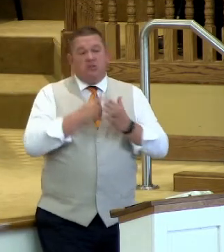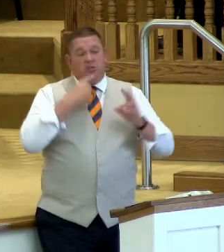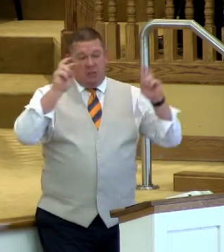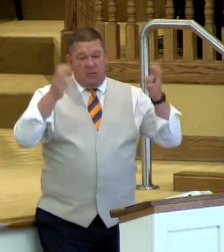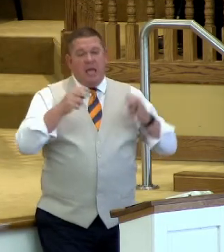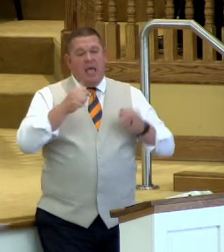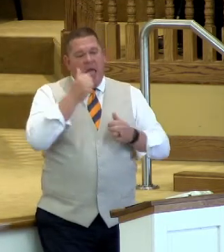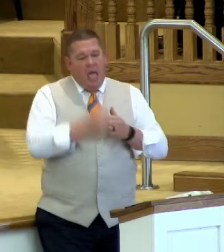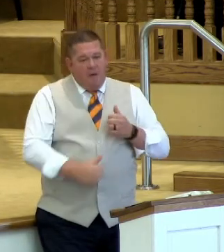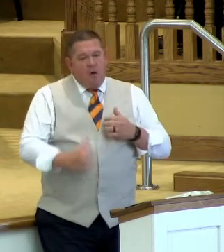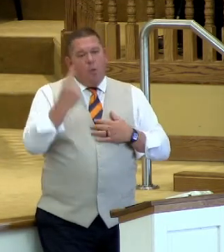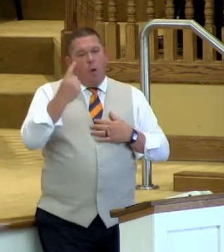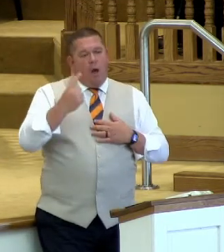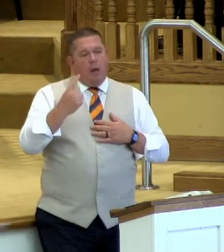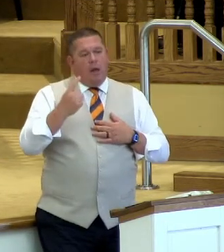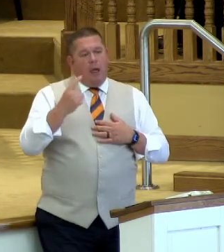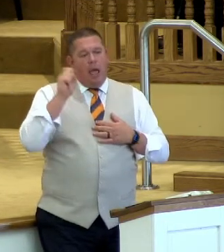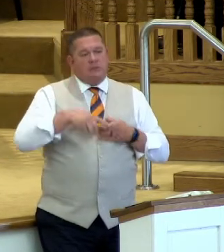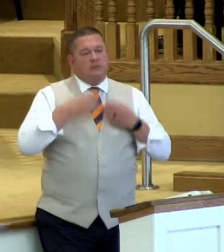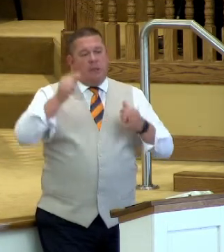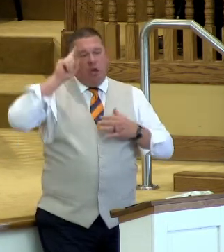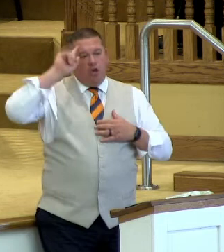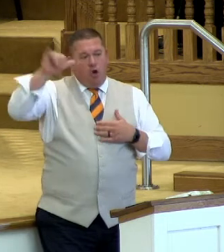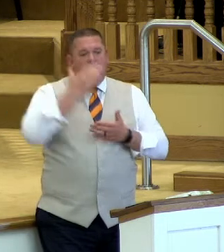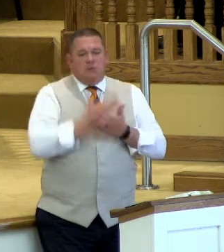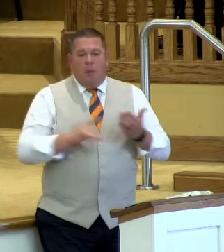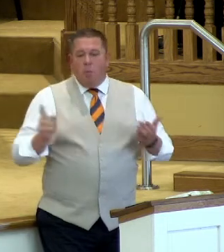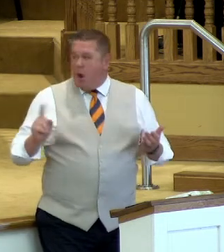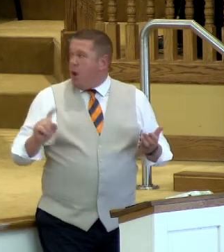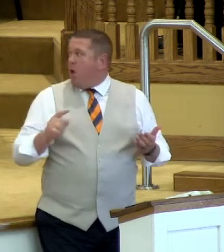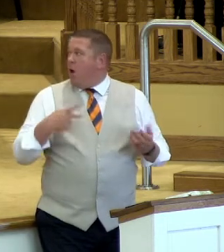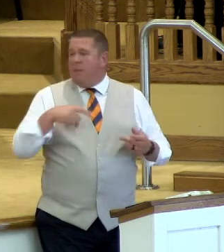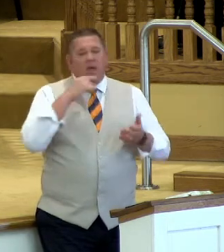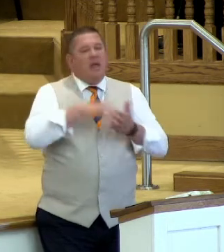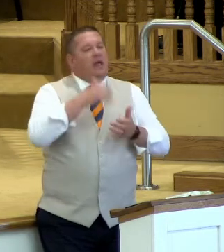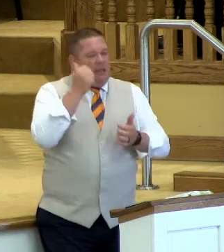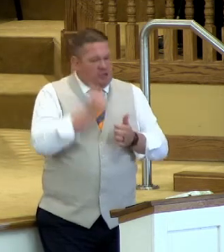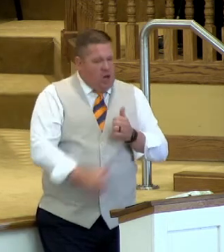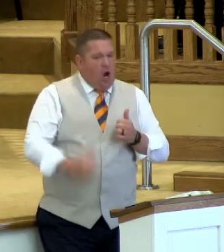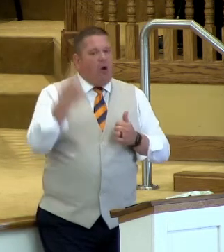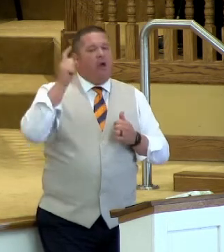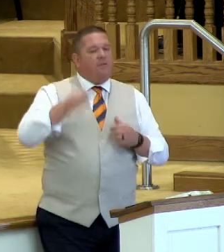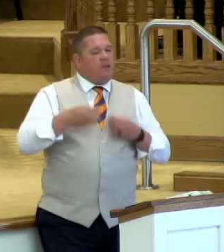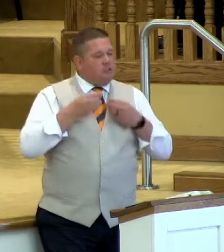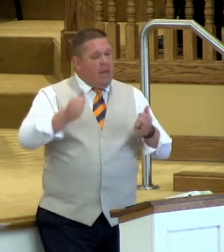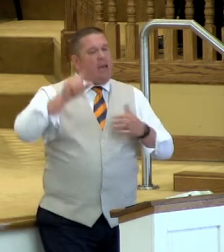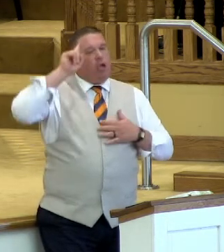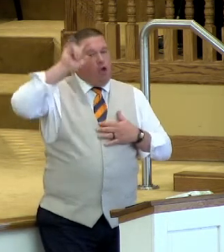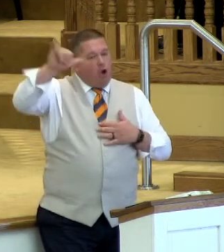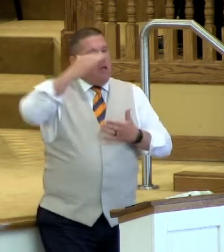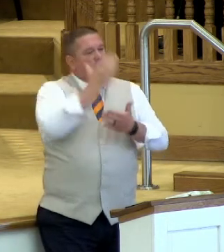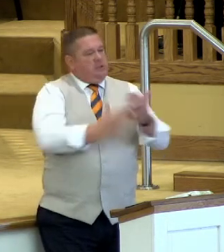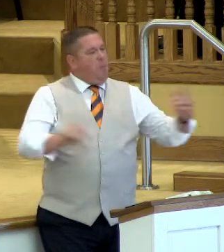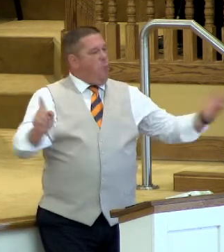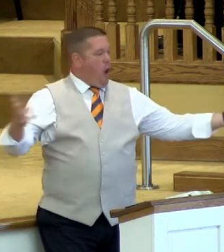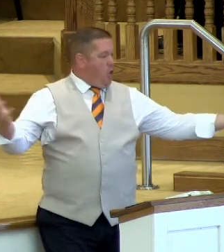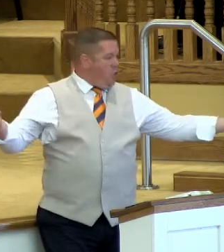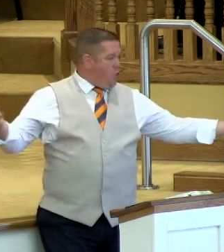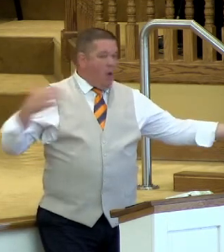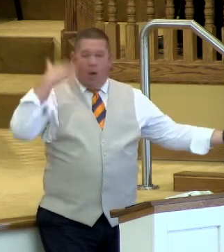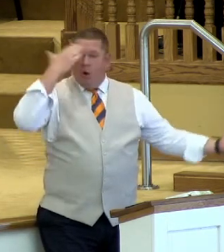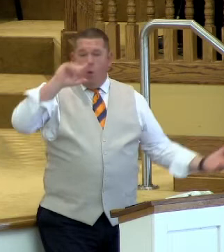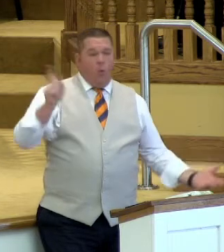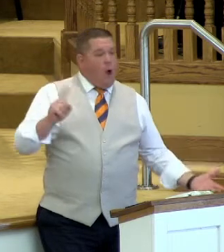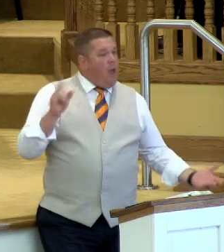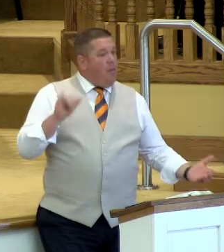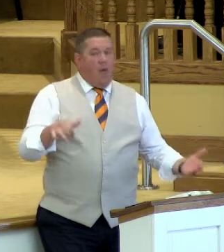says, everyone has to spend eternity somewhere. Let me read that again. Everyone has to spend an eternity somewhere. I don't know